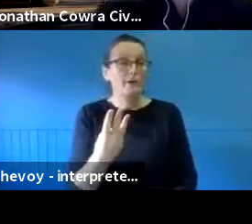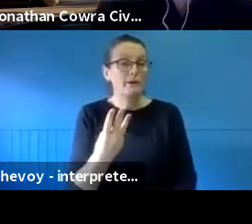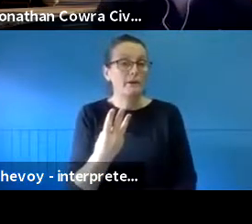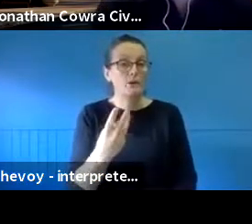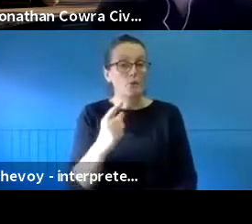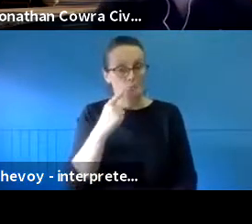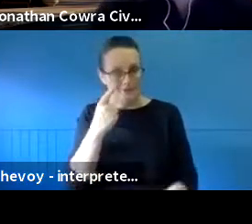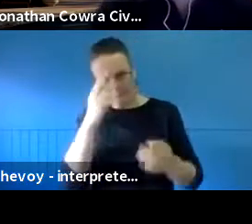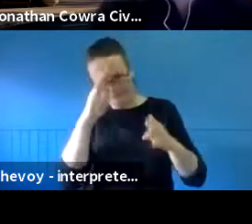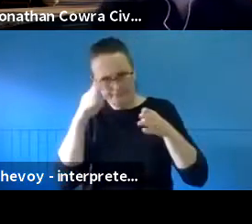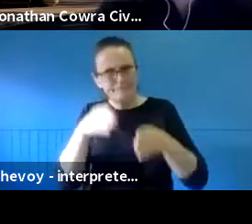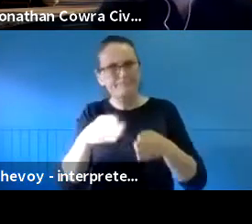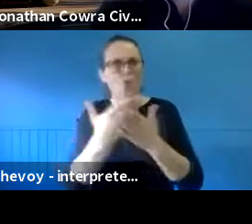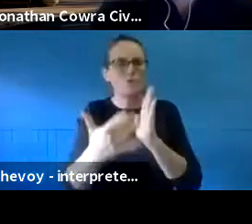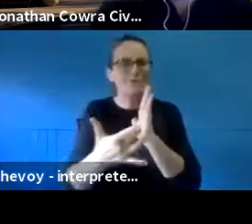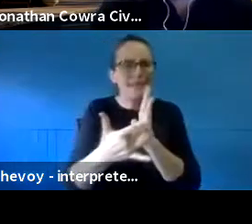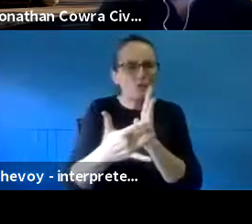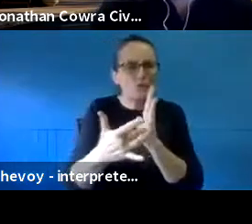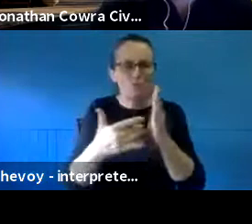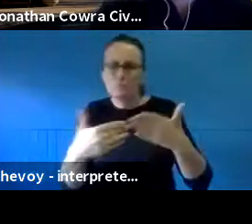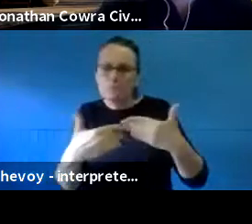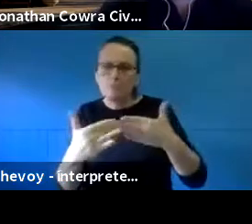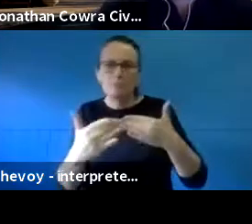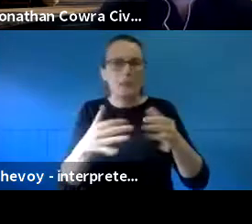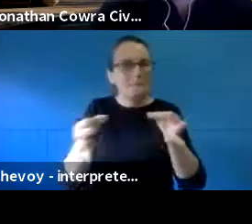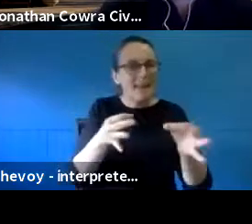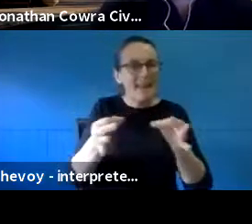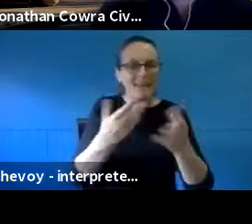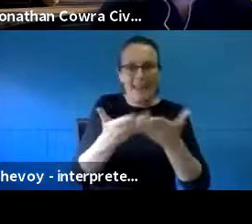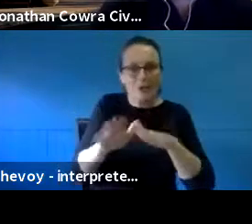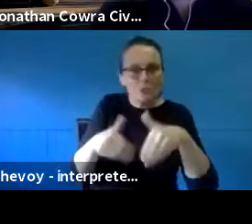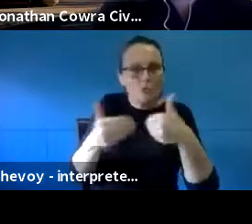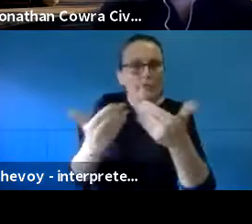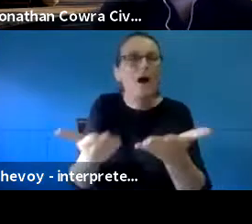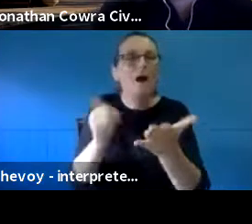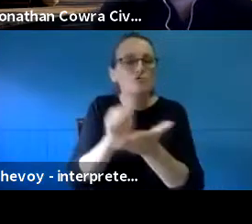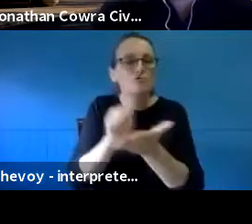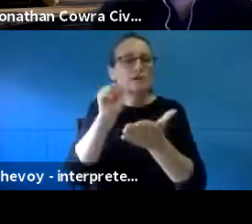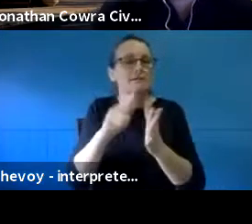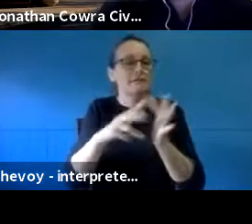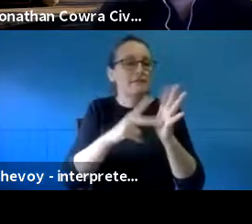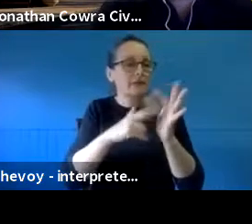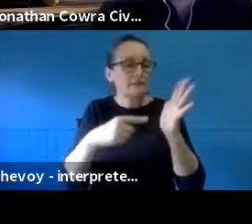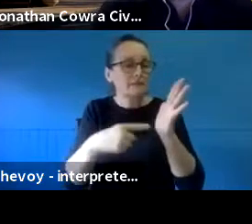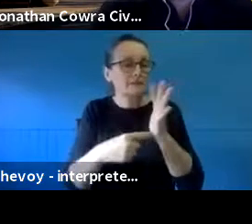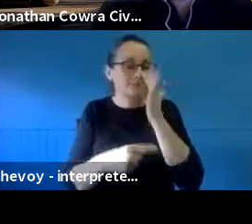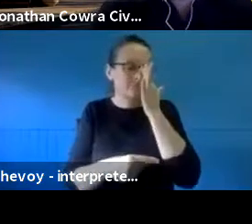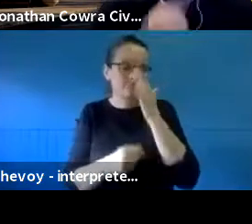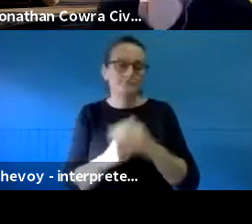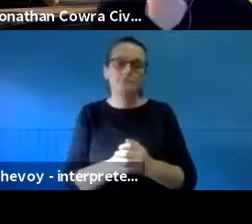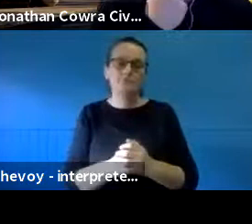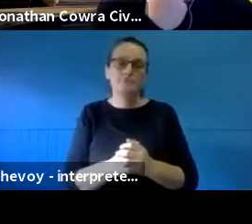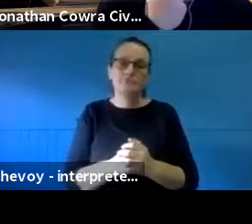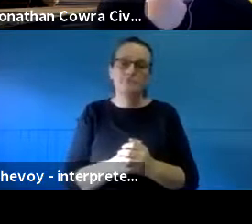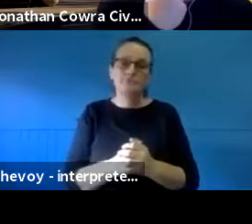the technical planning and the technical delivery of the event during each Little Lunch. And we also worked with